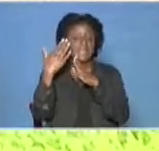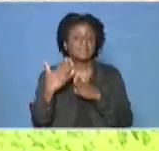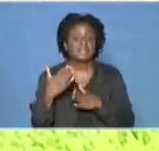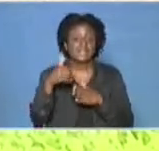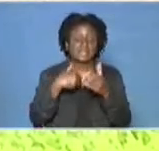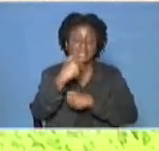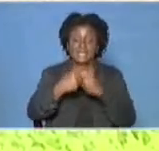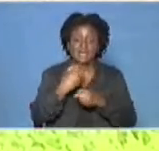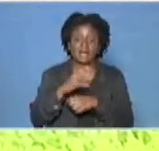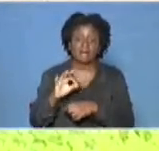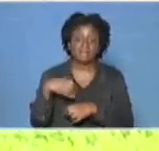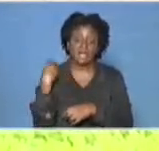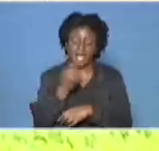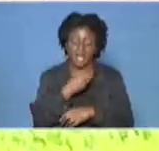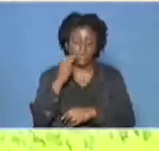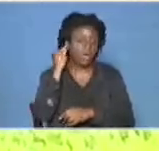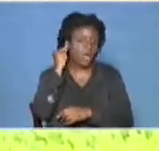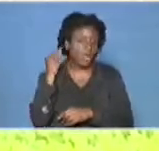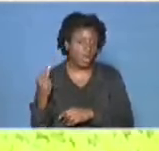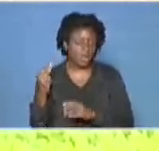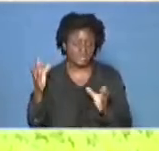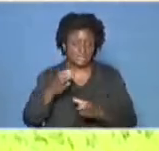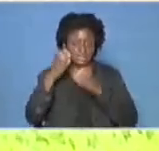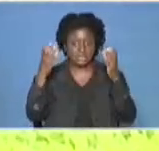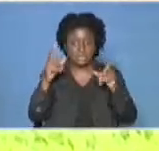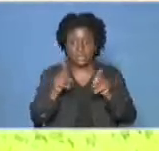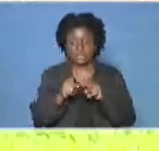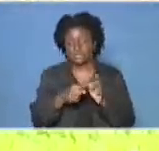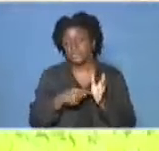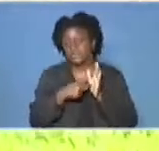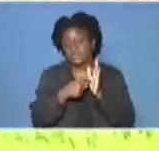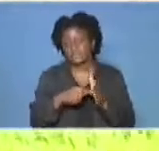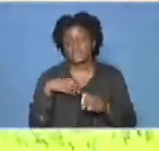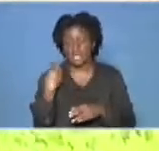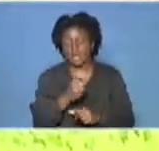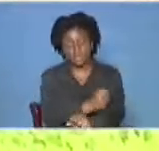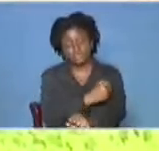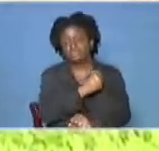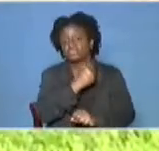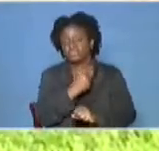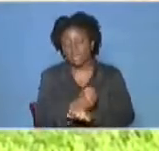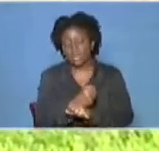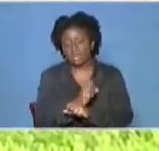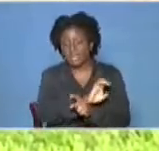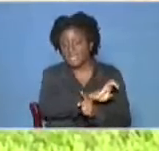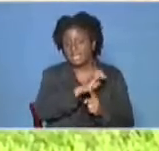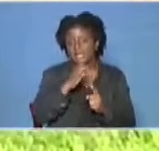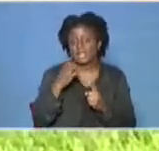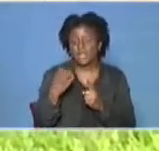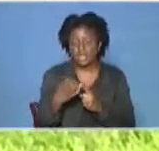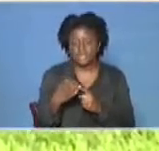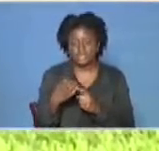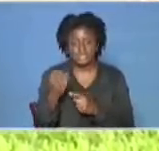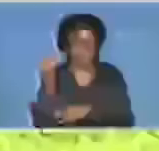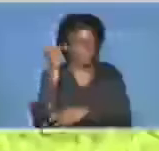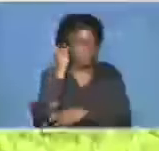of our Golden Jubilee, but also highlights our strong ecological conscience.